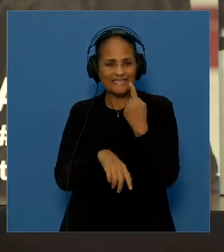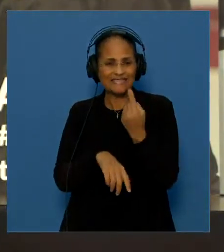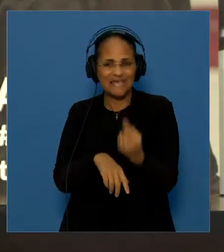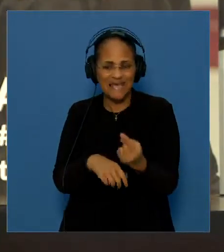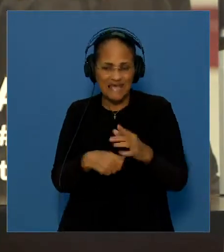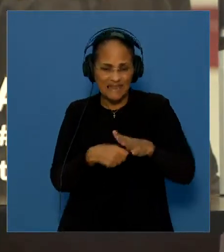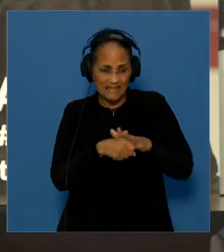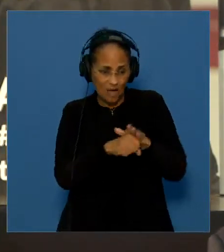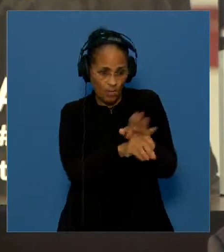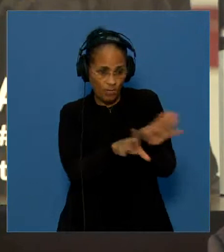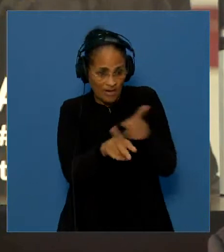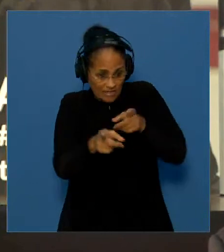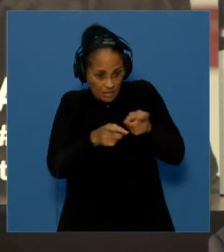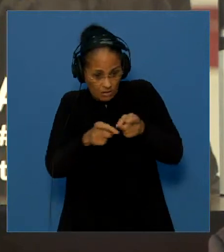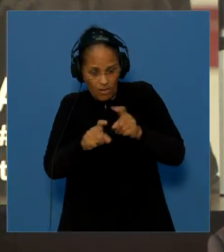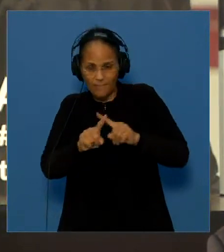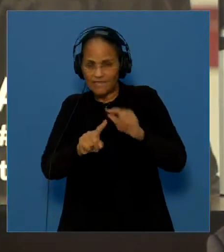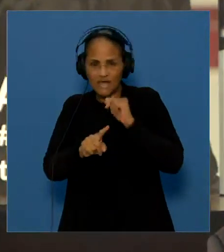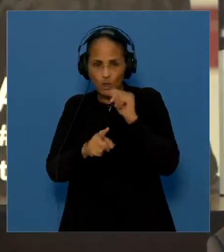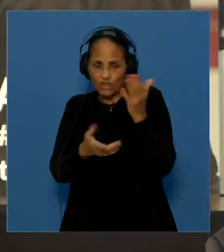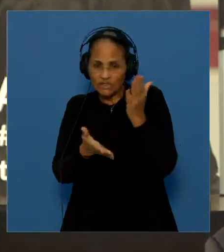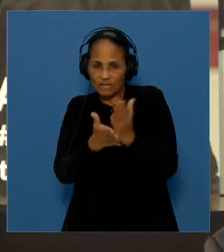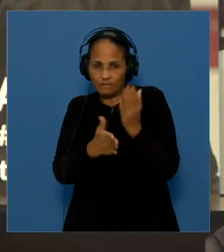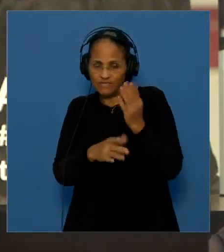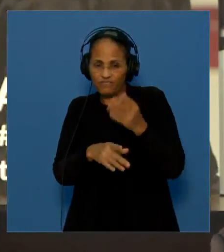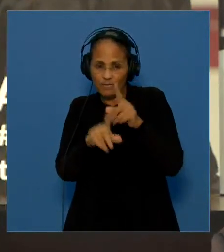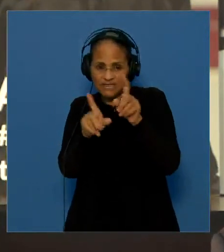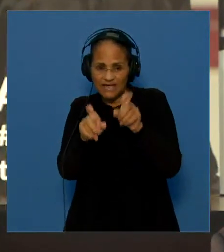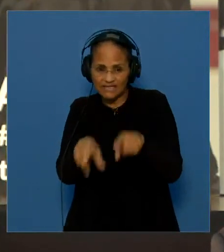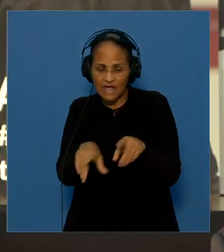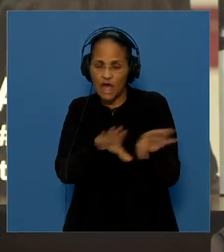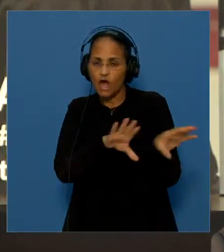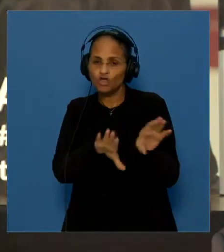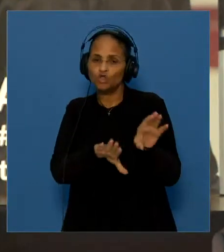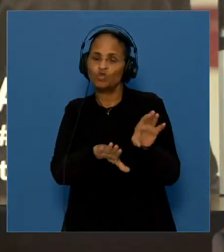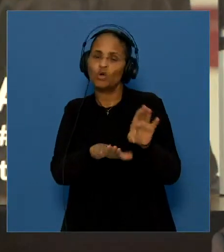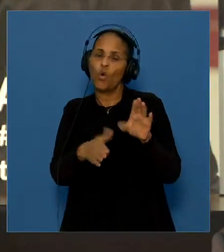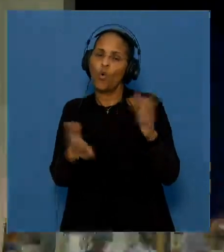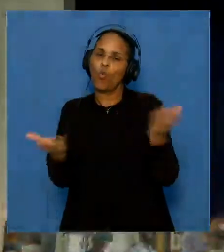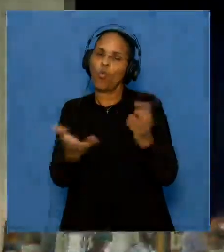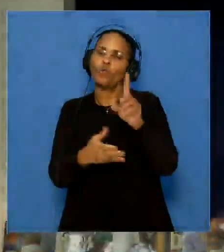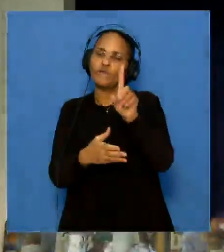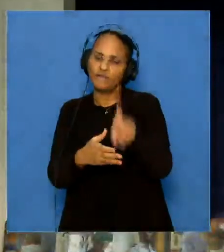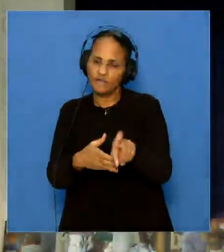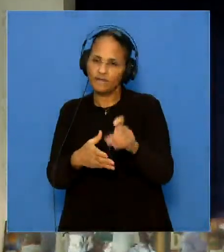is under control. But that's not going to stop us from testing, and that's not going to stop us from doing all the things which are necessary.